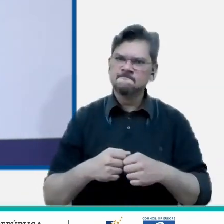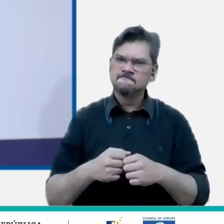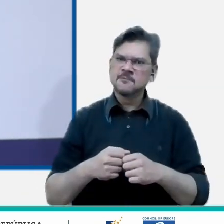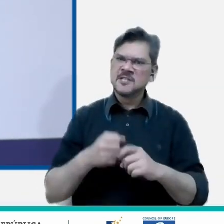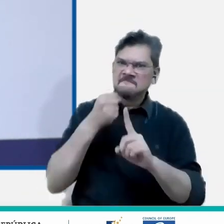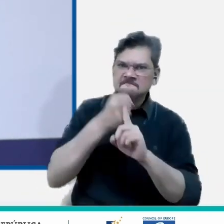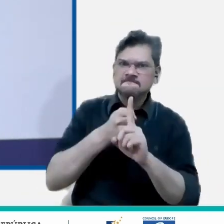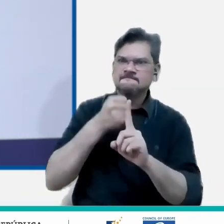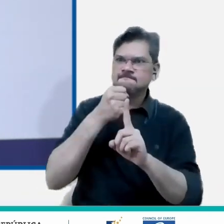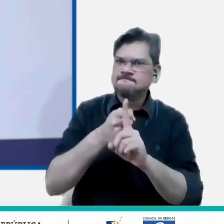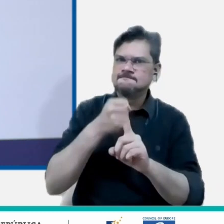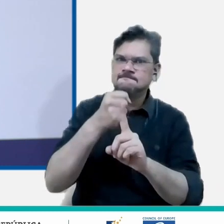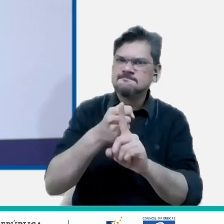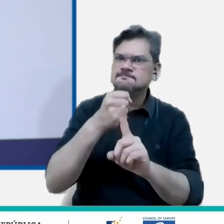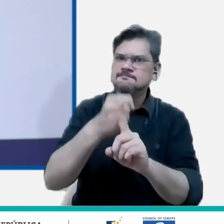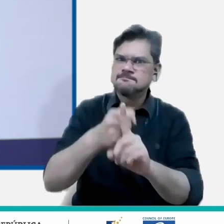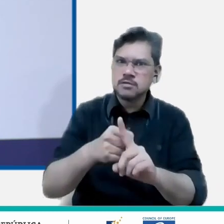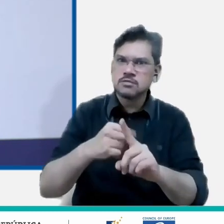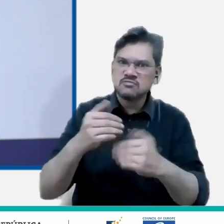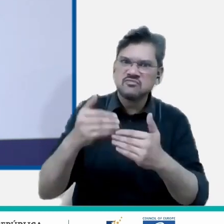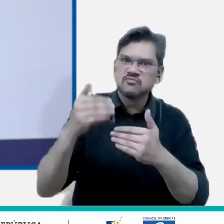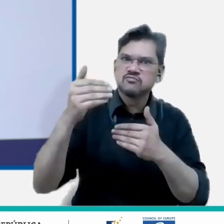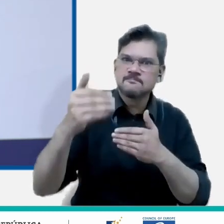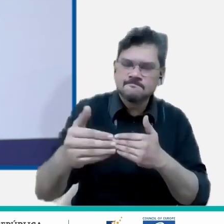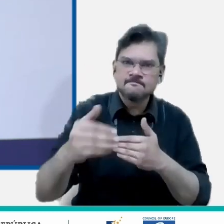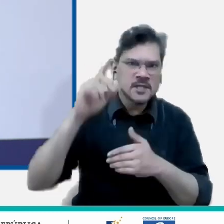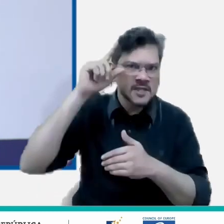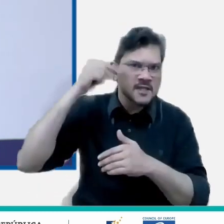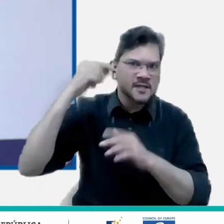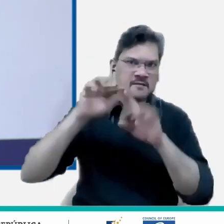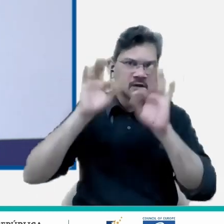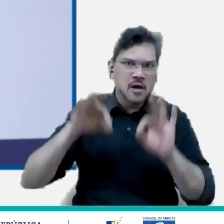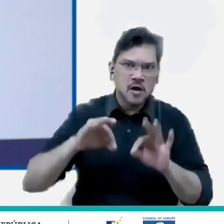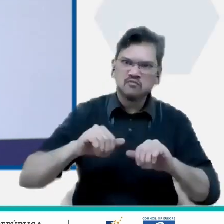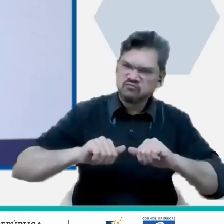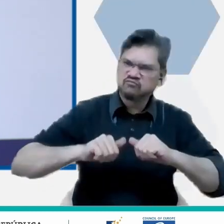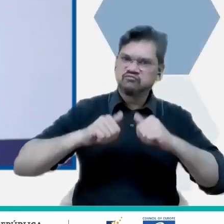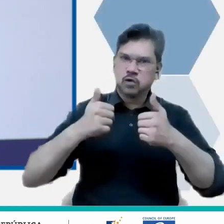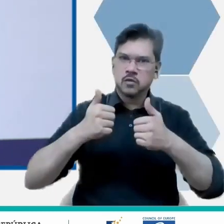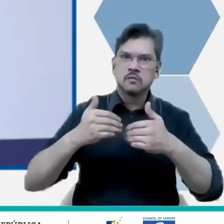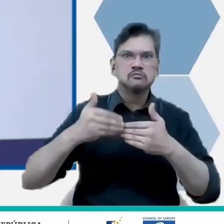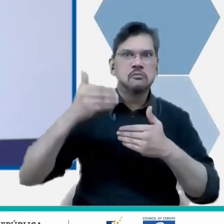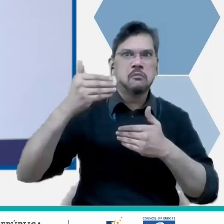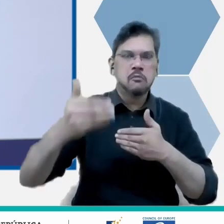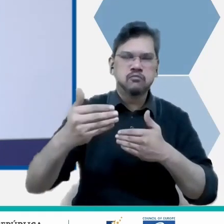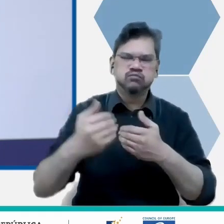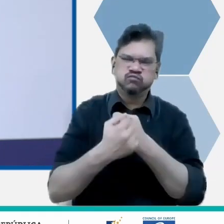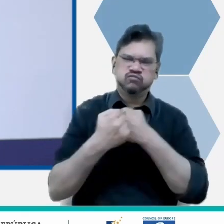resilience, is to implement the Sendai framework principles. I thank you very much, and I want to engage you all in